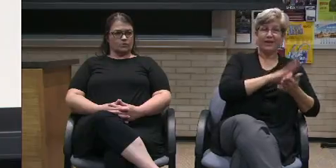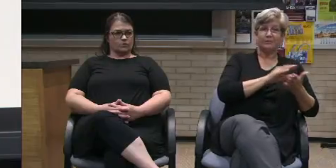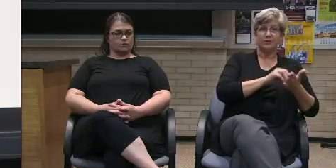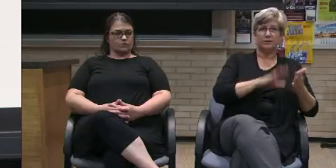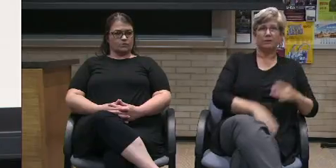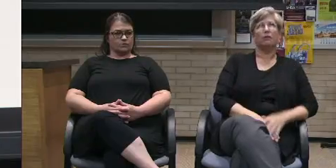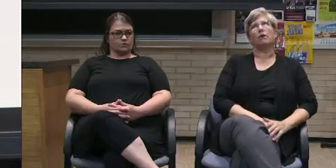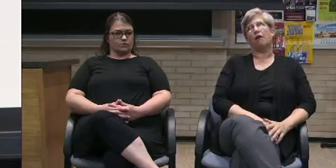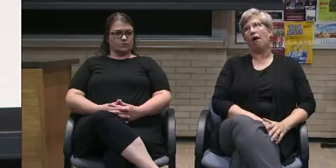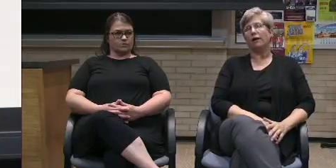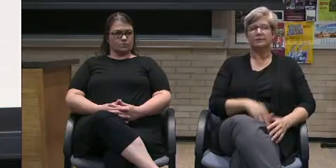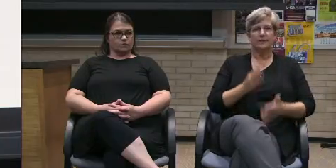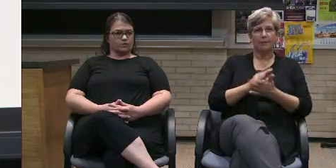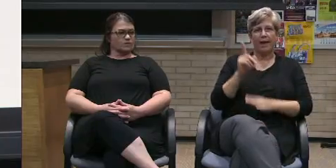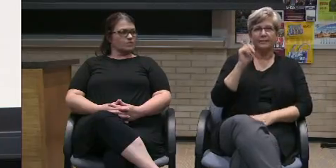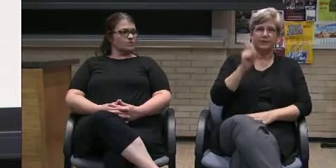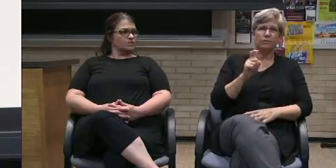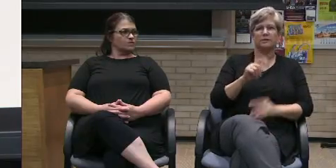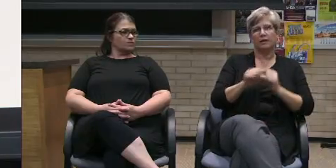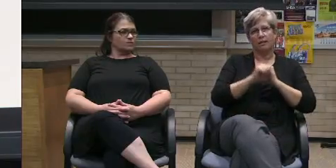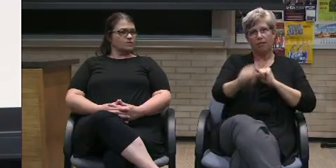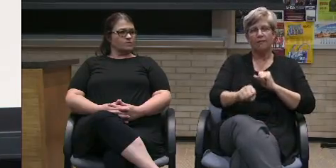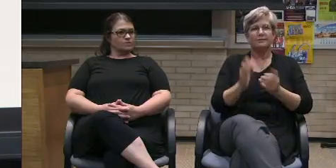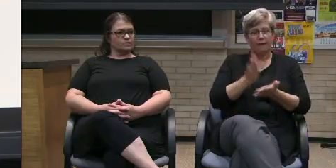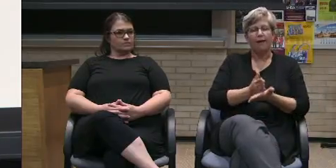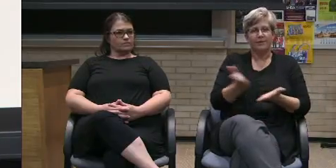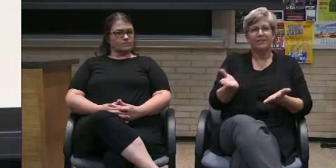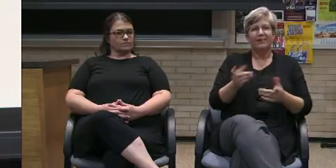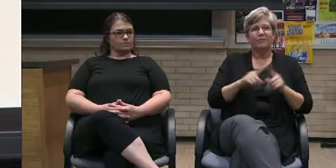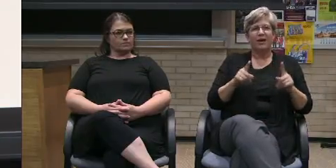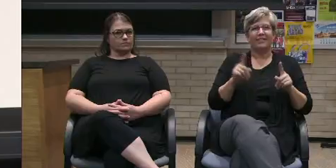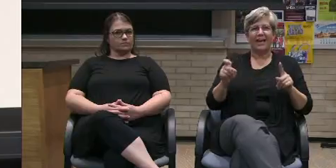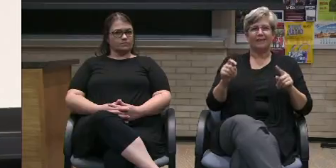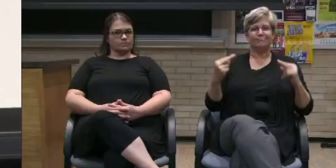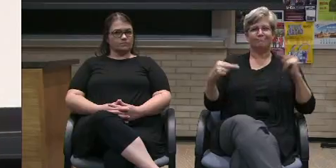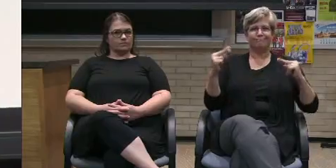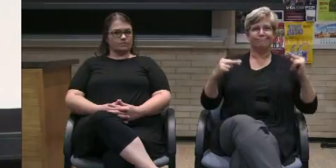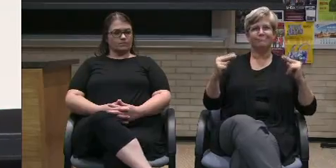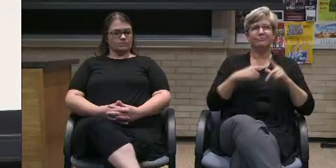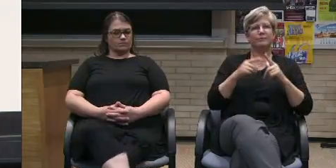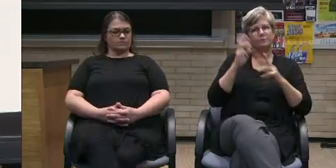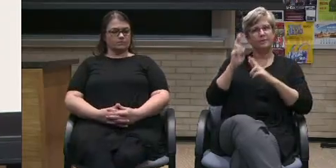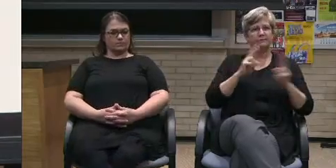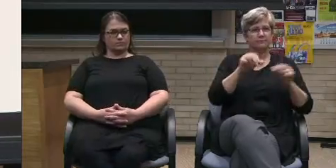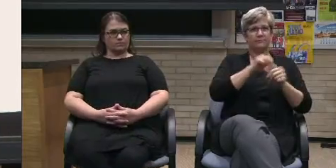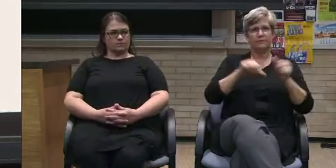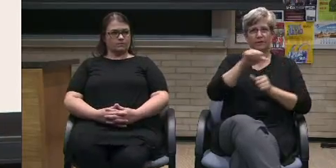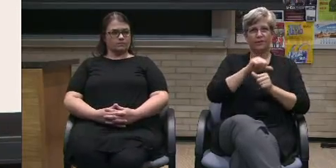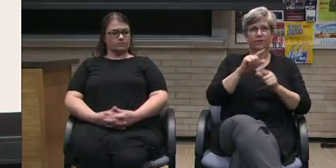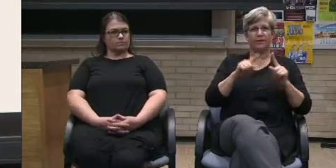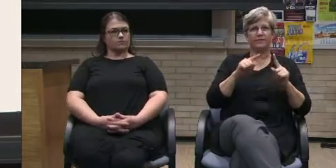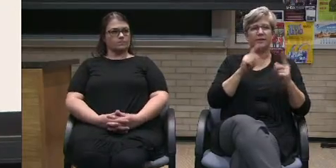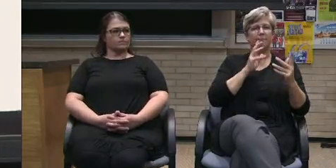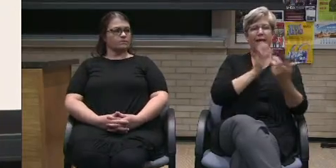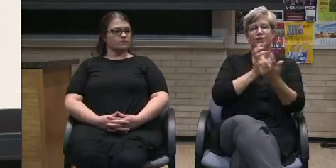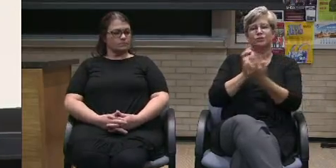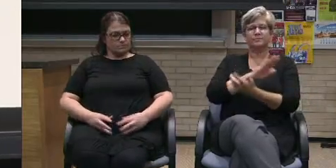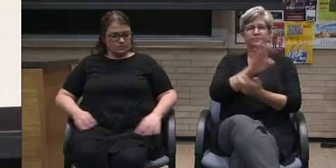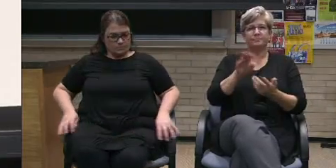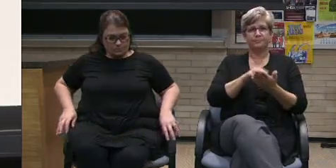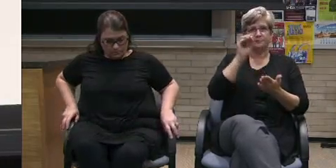she says, don't ask a question, he's going to go over, But having that respect for, no, that's important, but there are different learning styles that